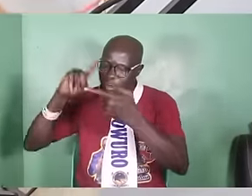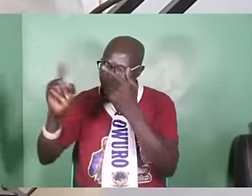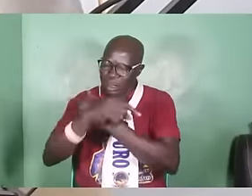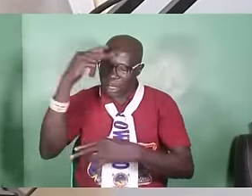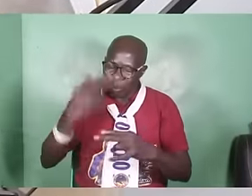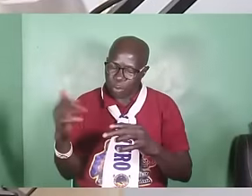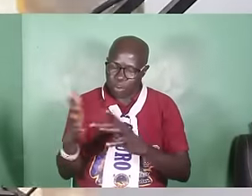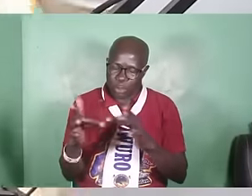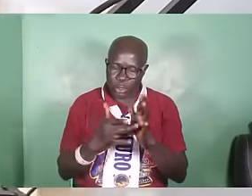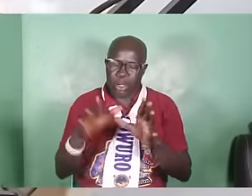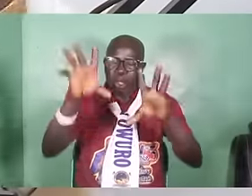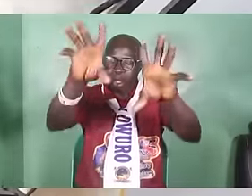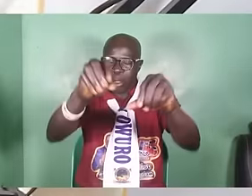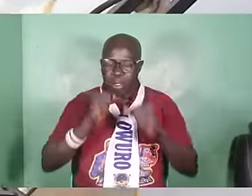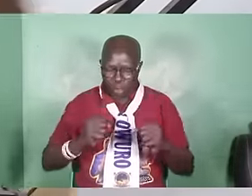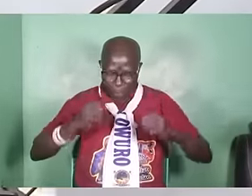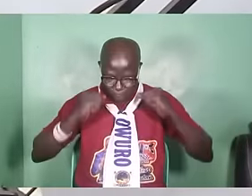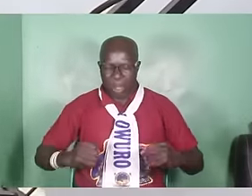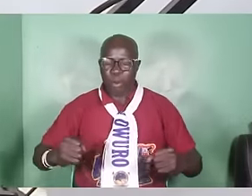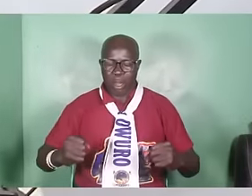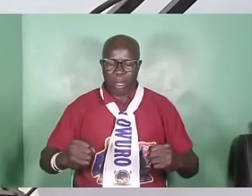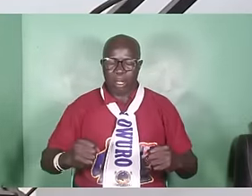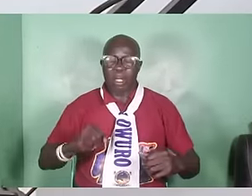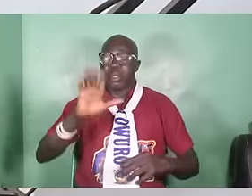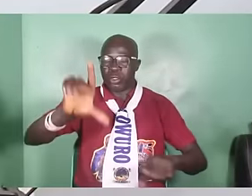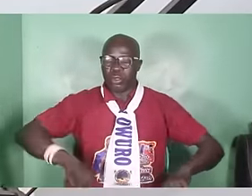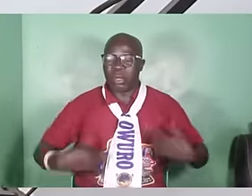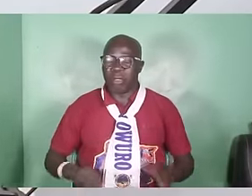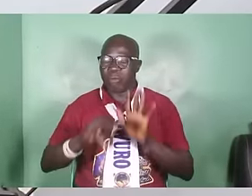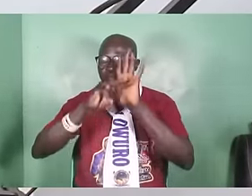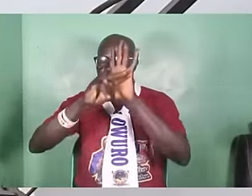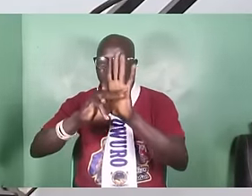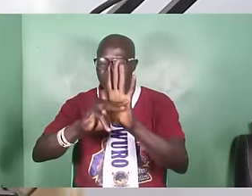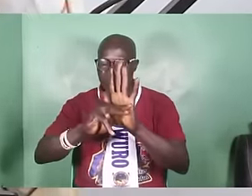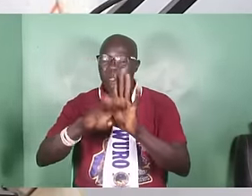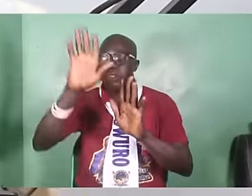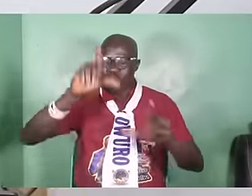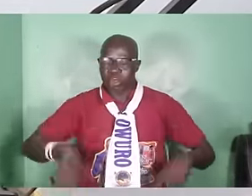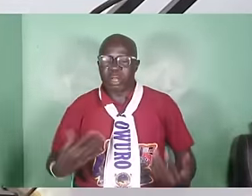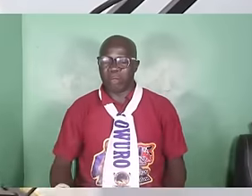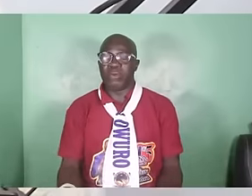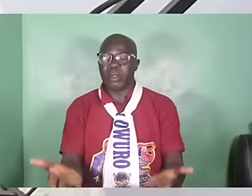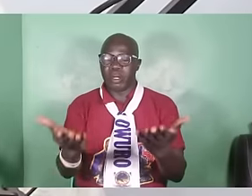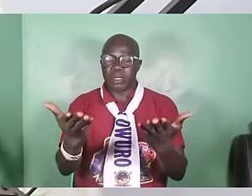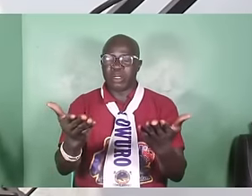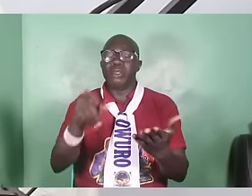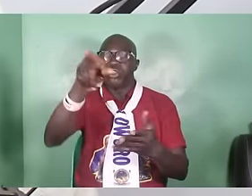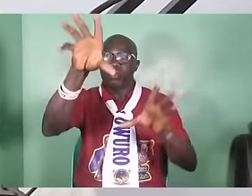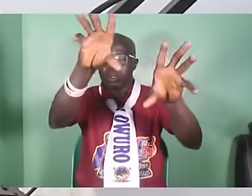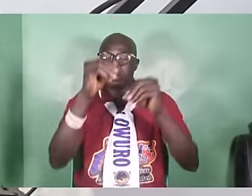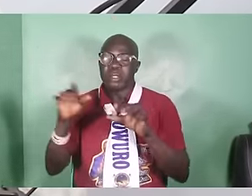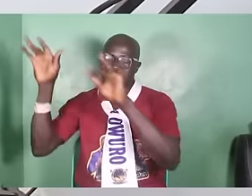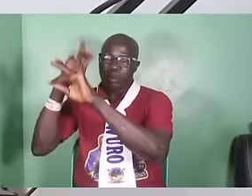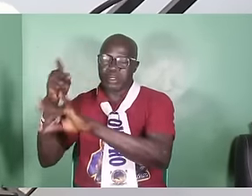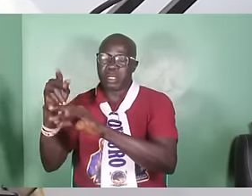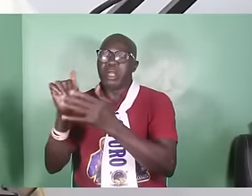oruko Jesus. In the name of Jesus. Oya gba agbara aye e ma fo manifest aye adide you are rise yanu you